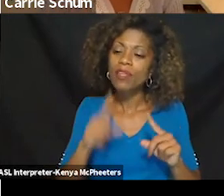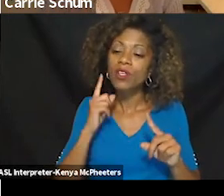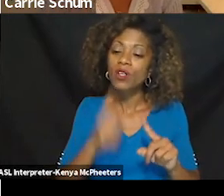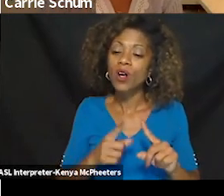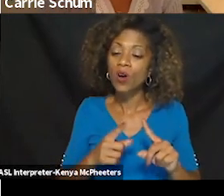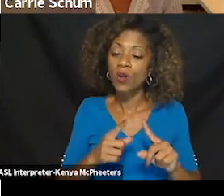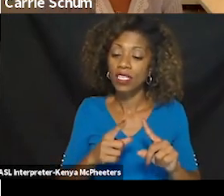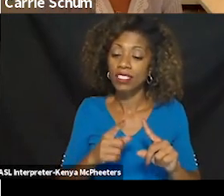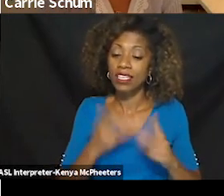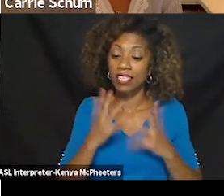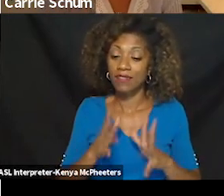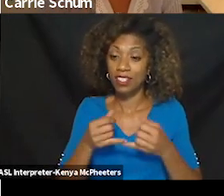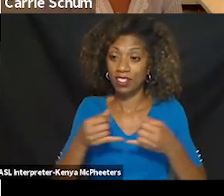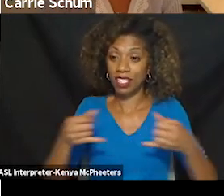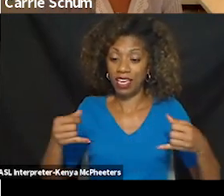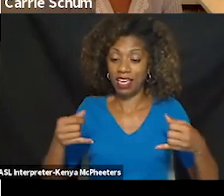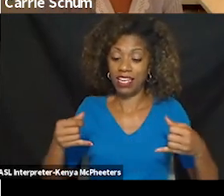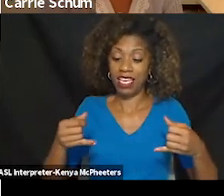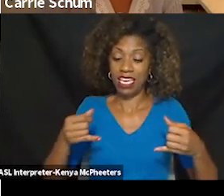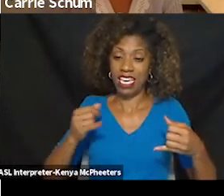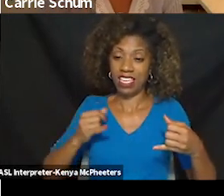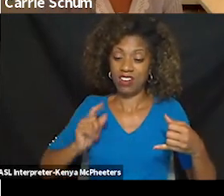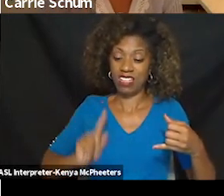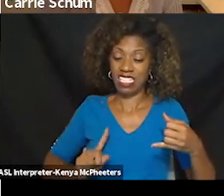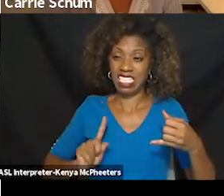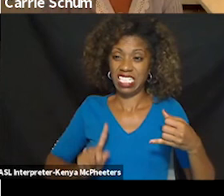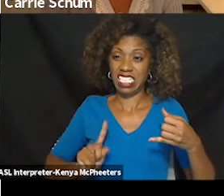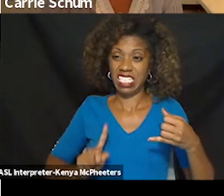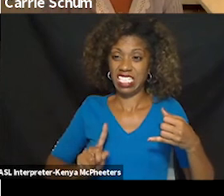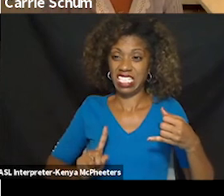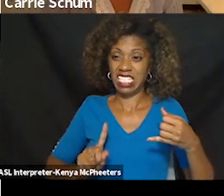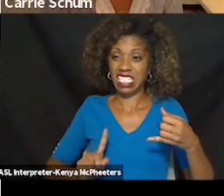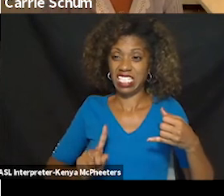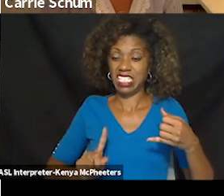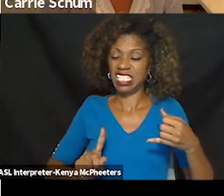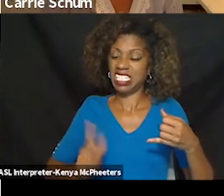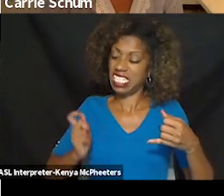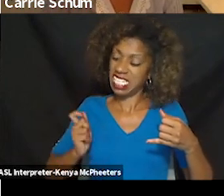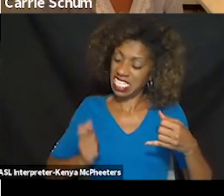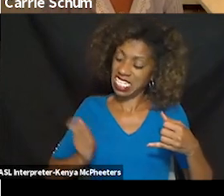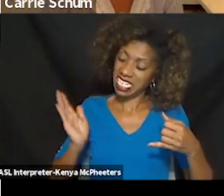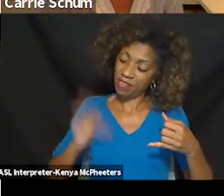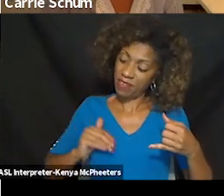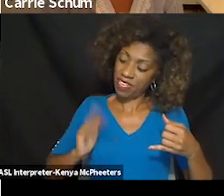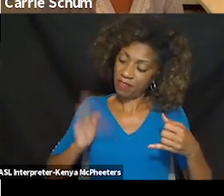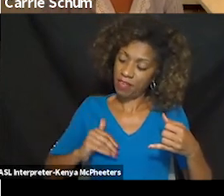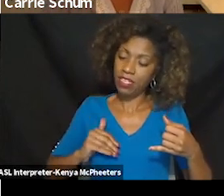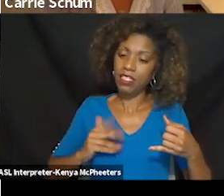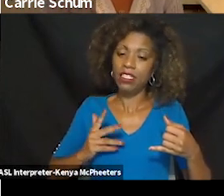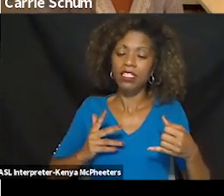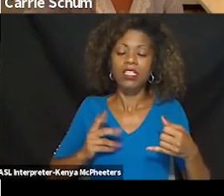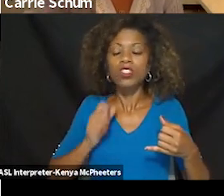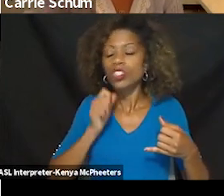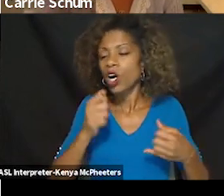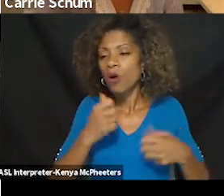sooner than they would have without talking to you? Again, don't make it an ultimatum. People are very resistant to that. Show